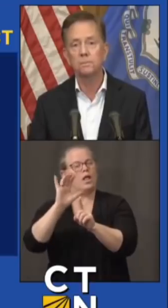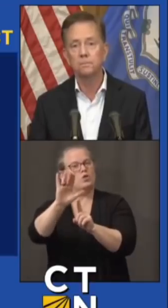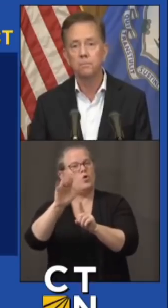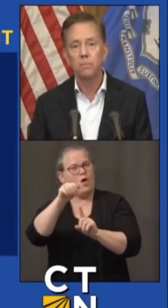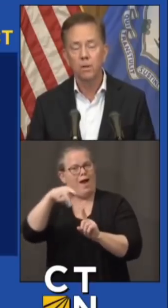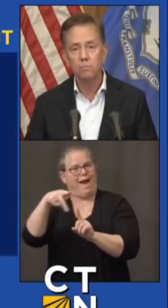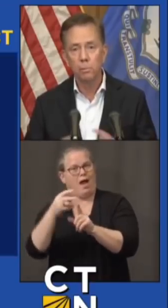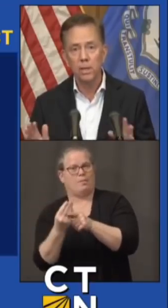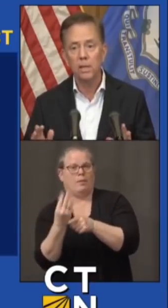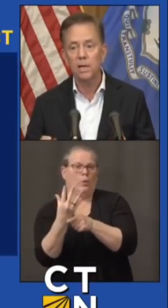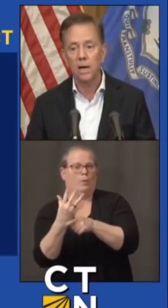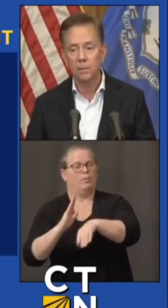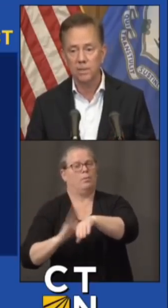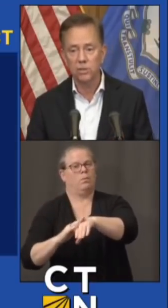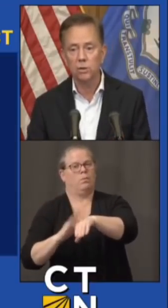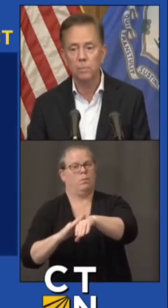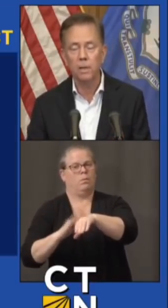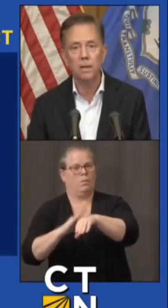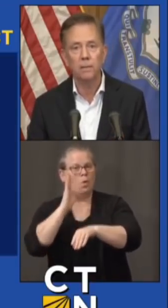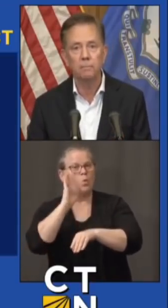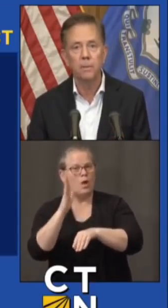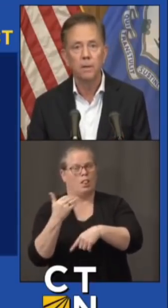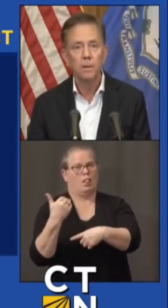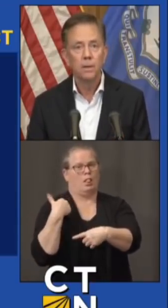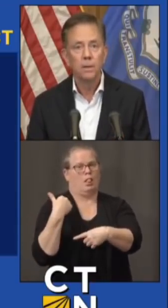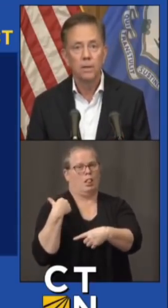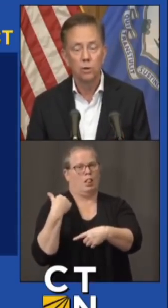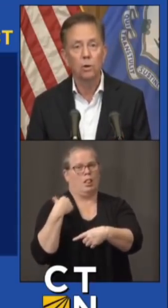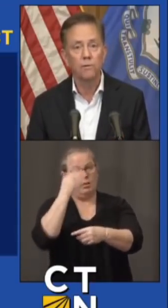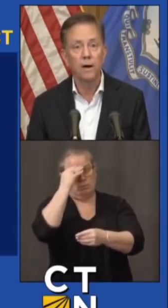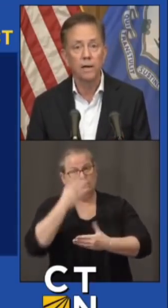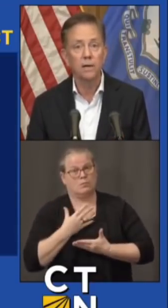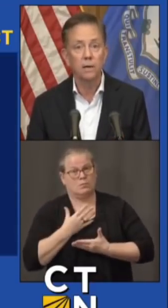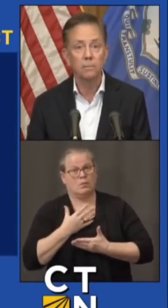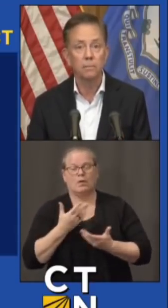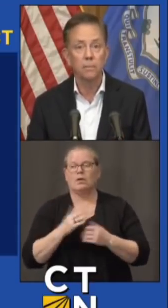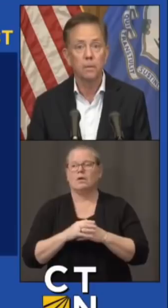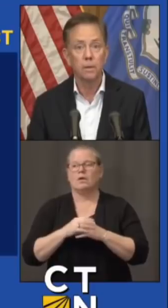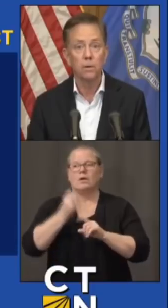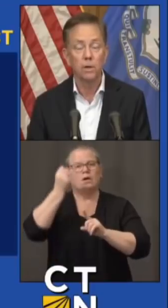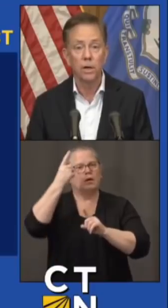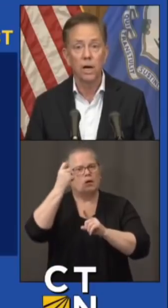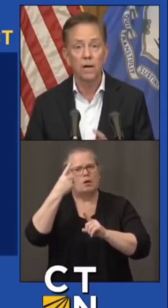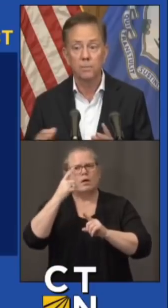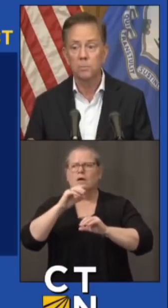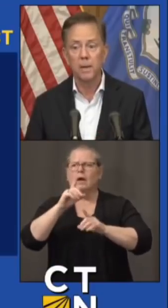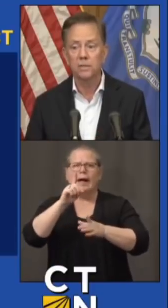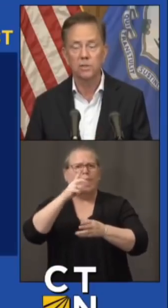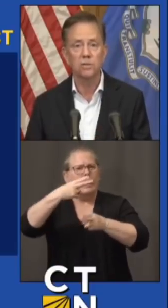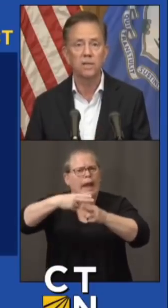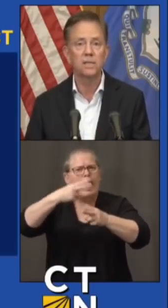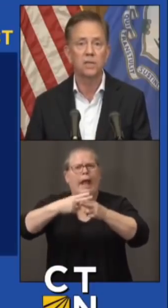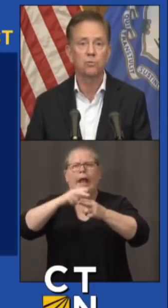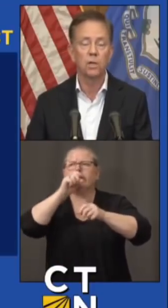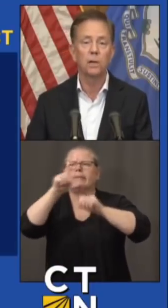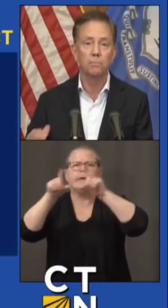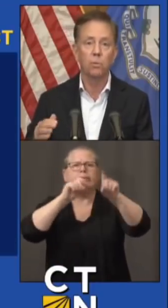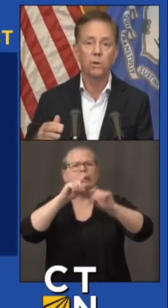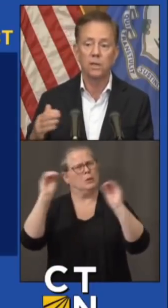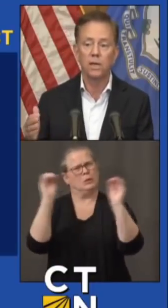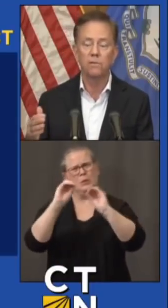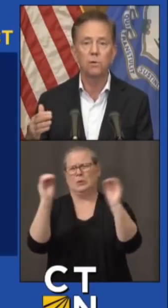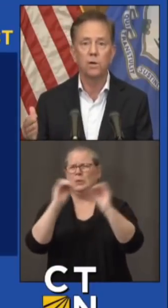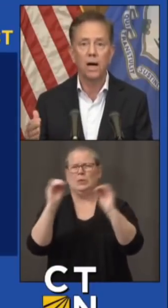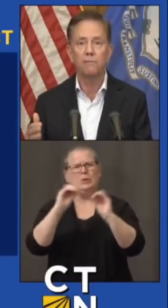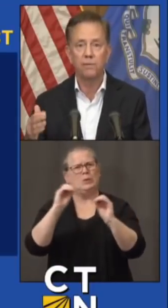anonymous. Completely anonymous. You'll be notified on an anonymous basis. I think that's really